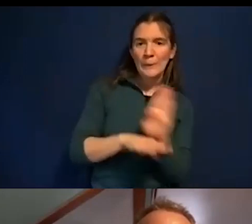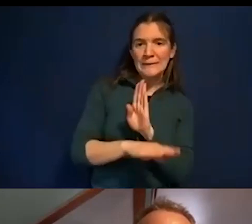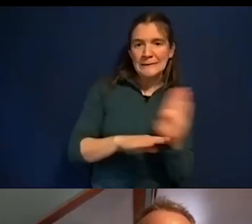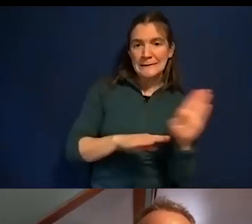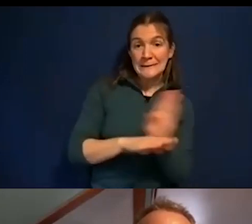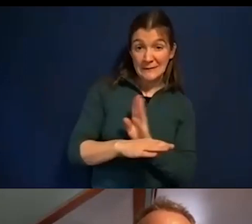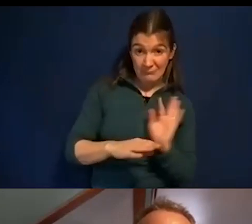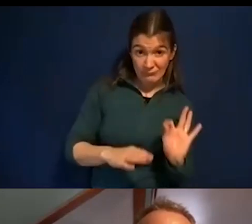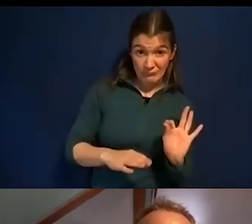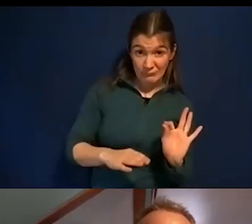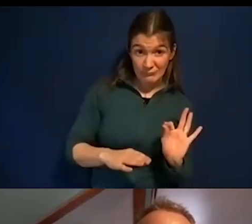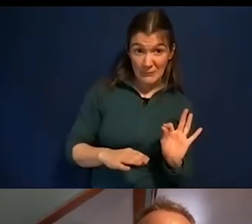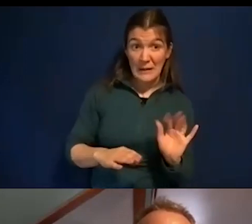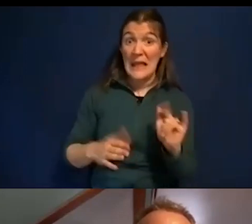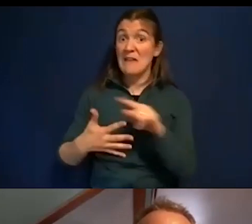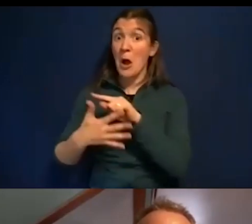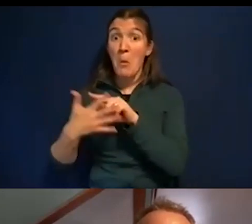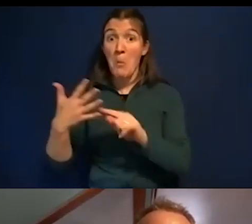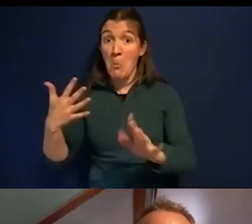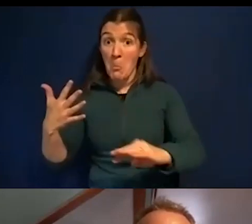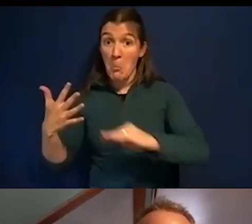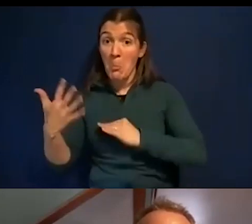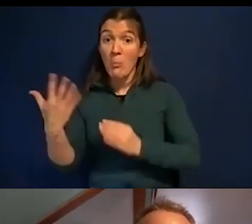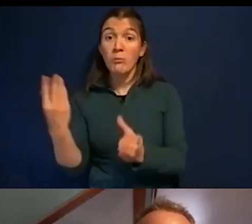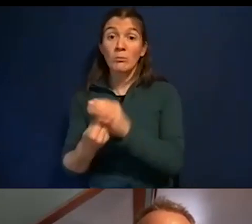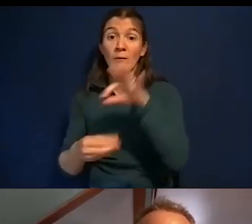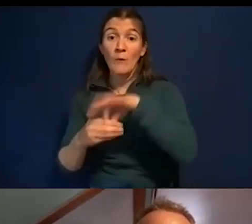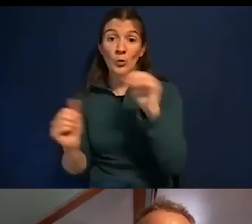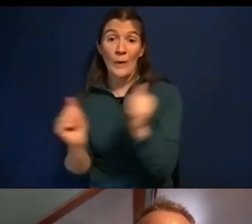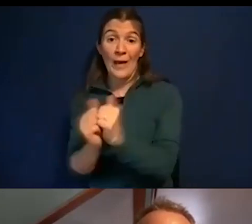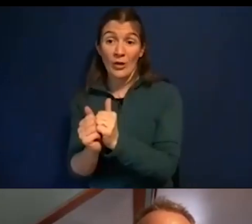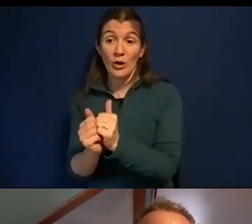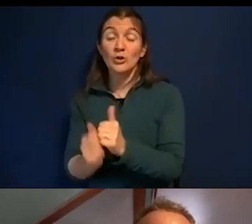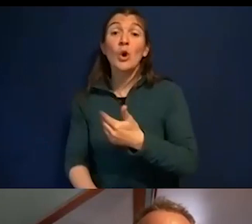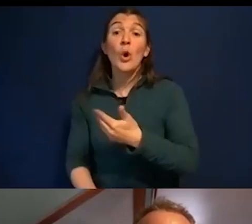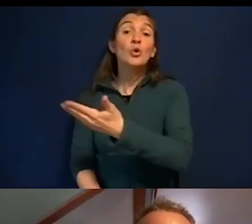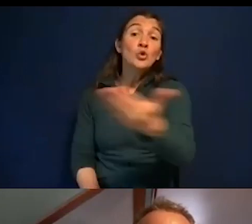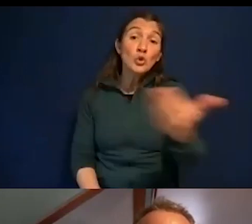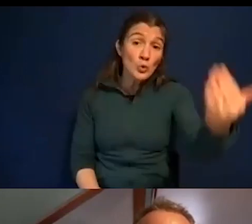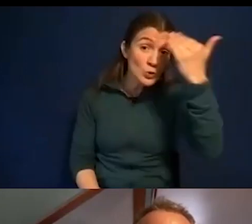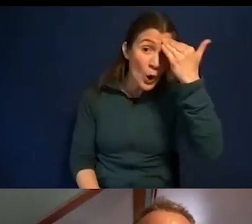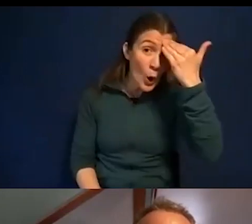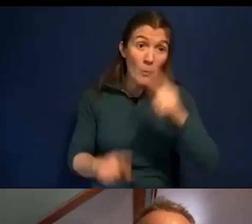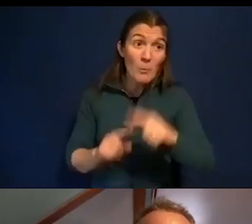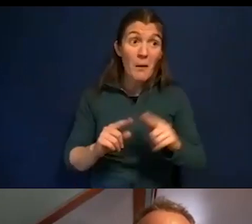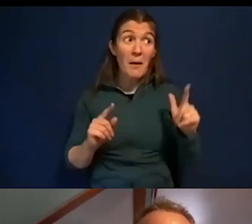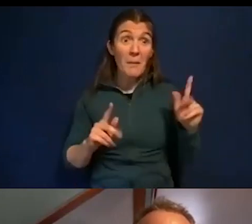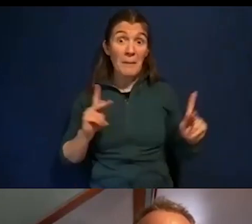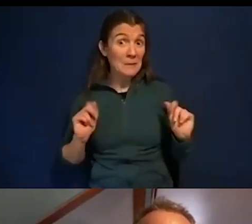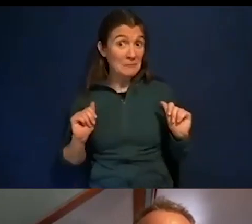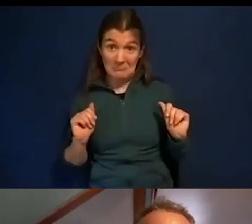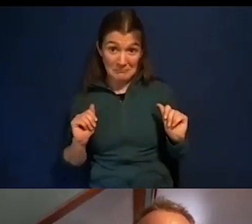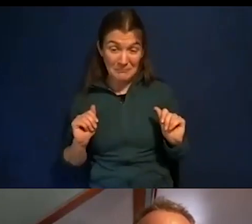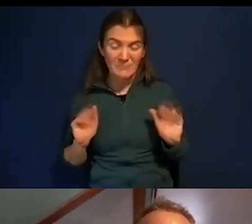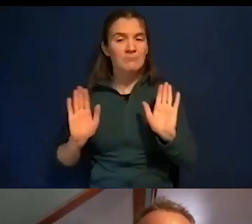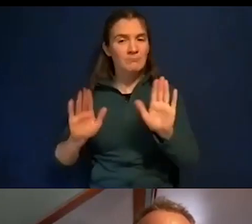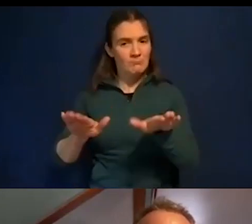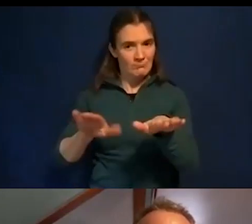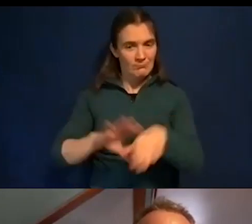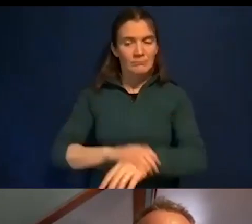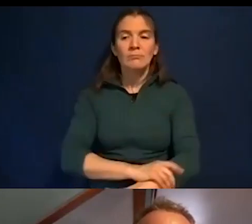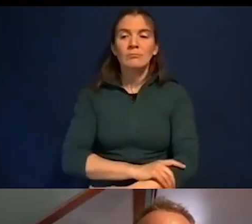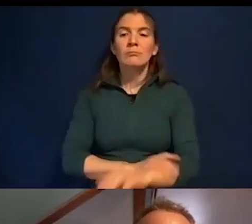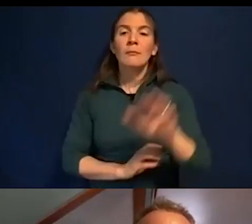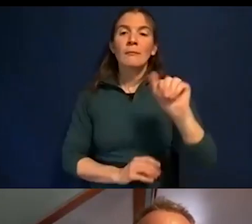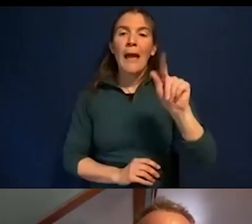of the agenda tonight. And finally, something you're well aware of, but I want to make sure the public is aware of, is in the